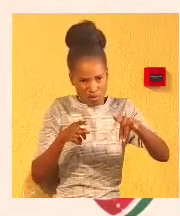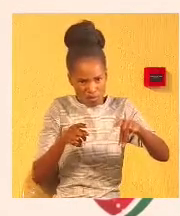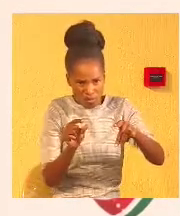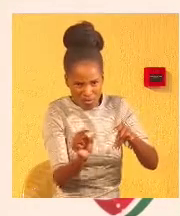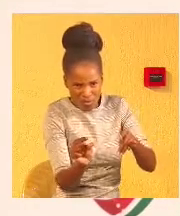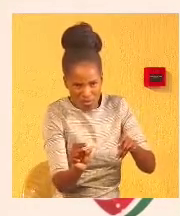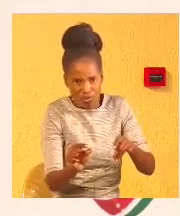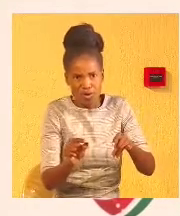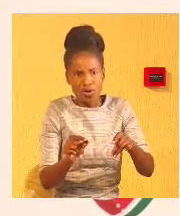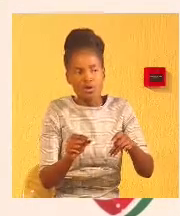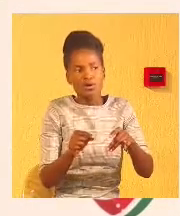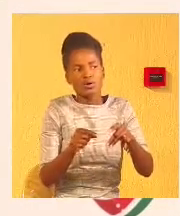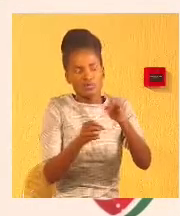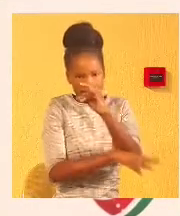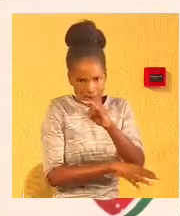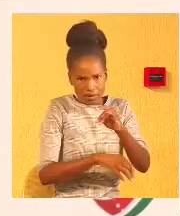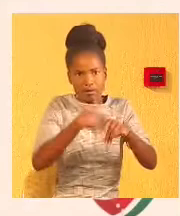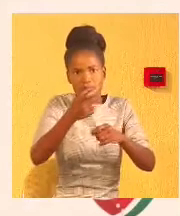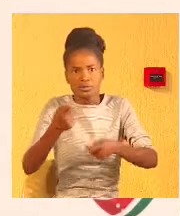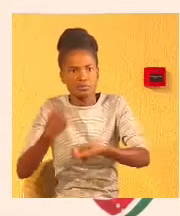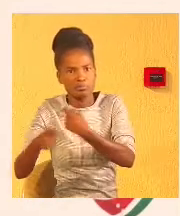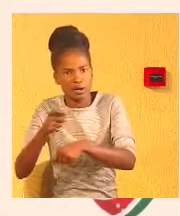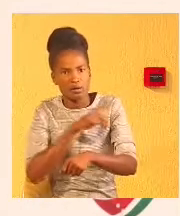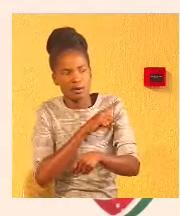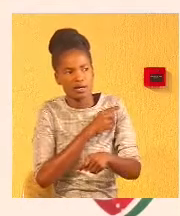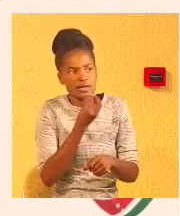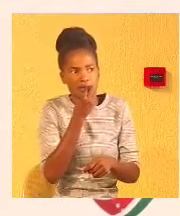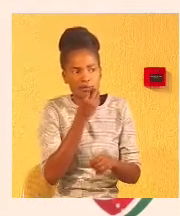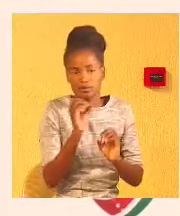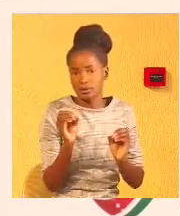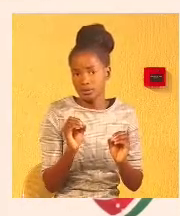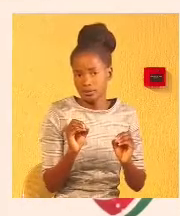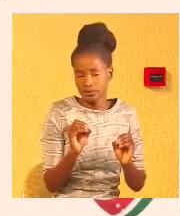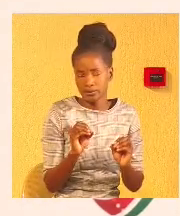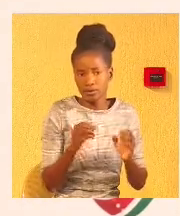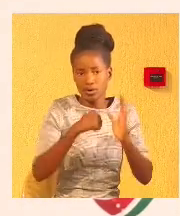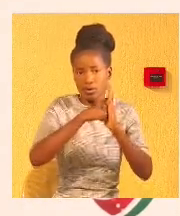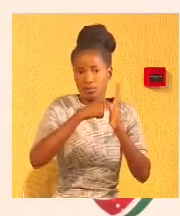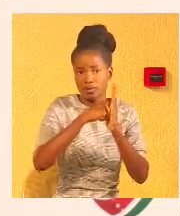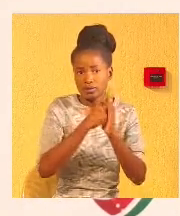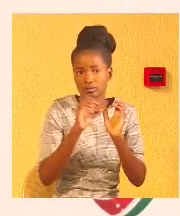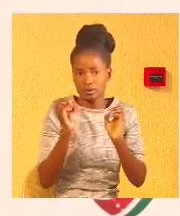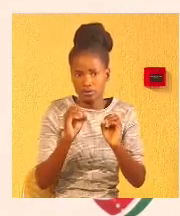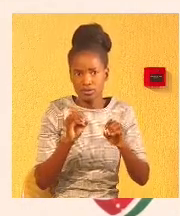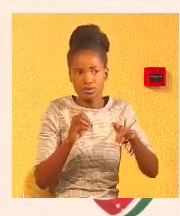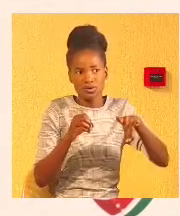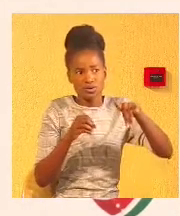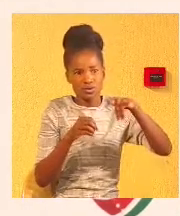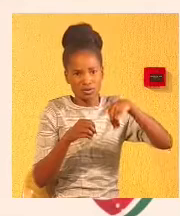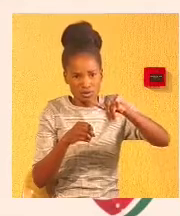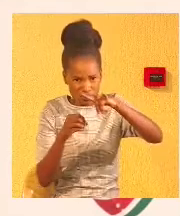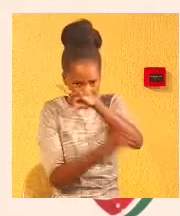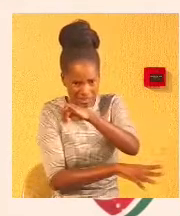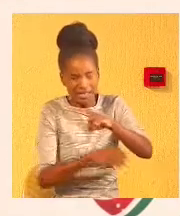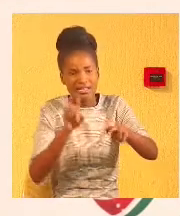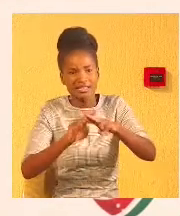younger animals because they cannot feed them on the land. And what happened is that we were